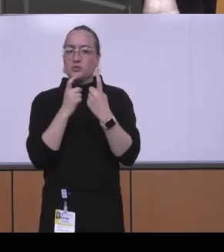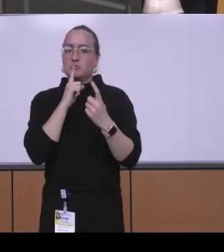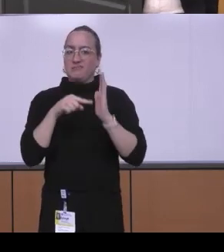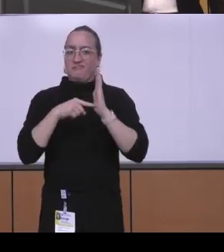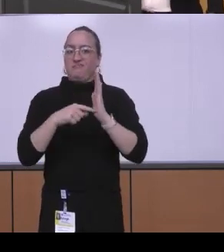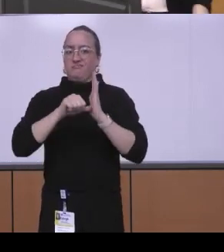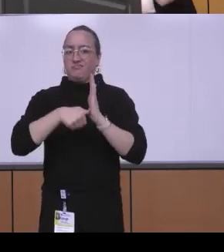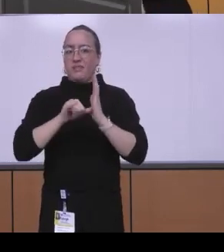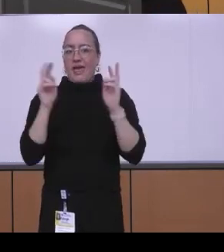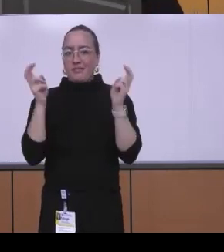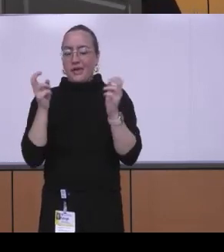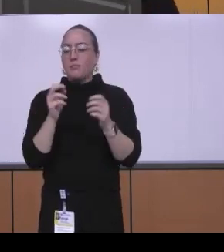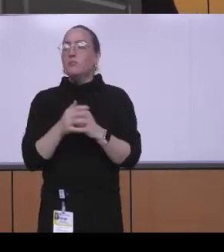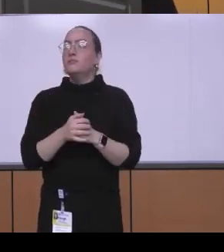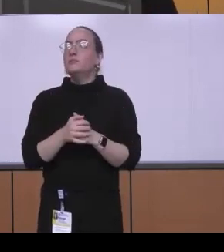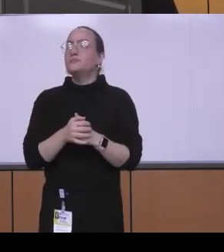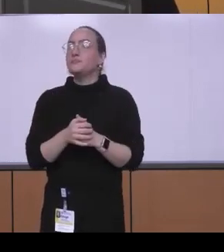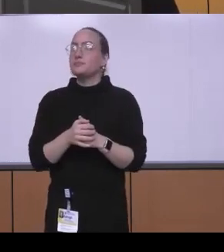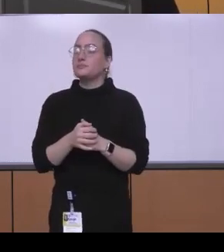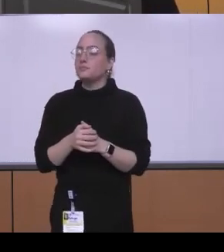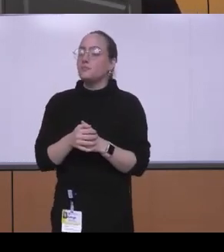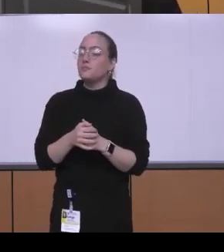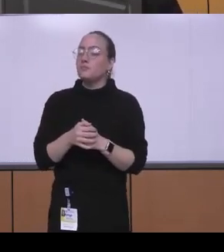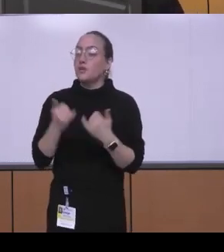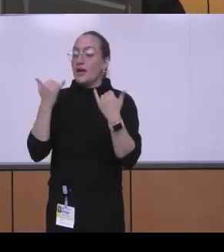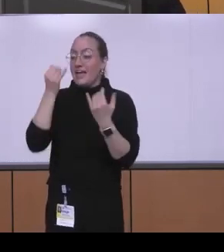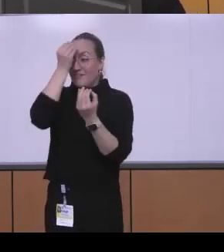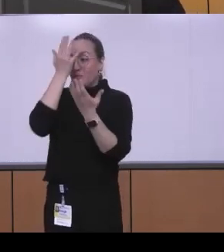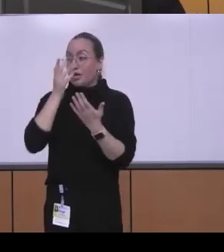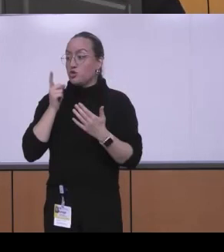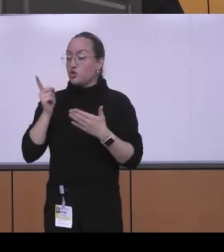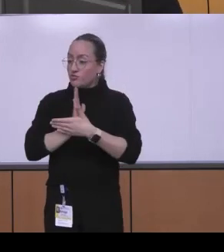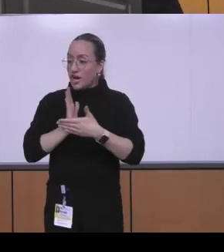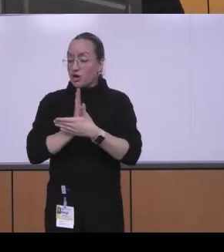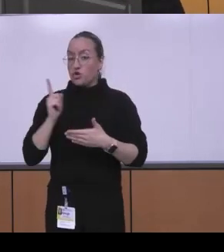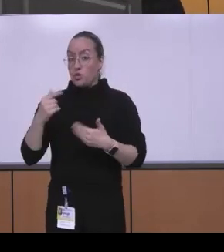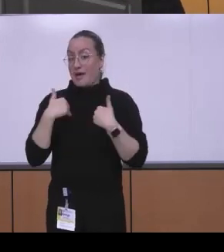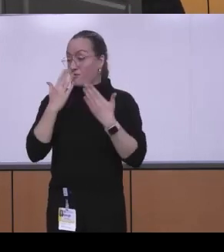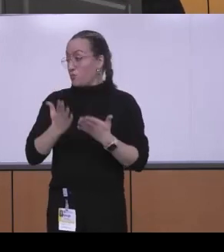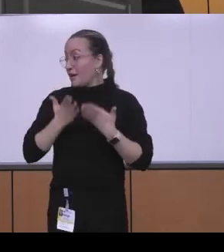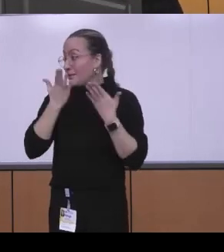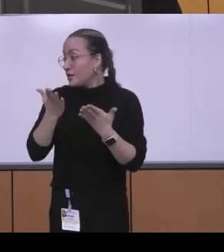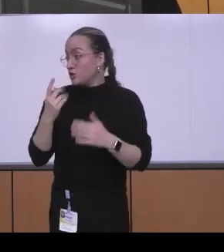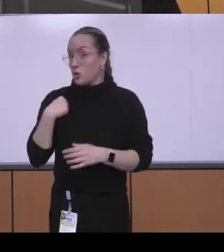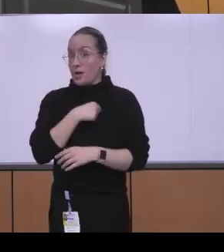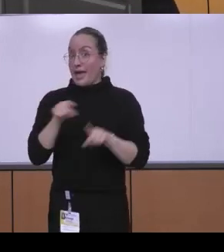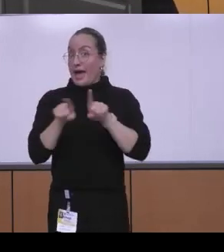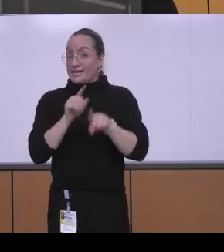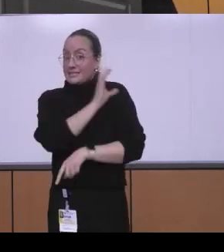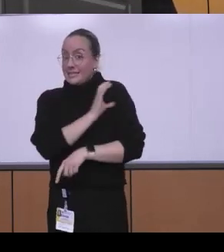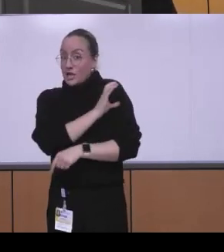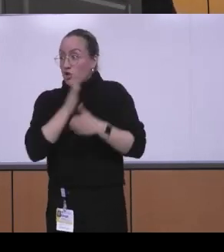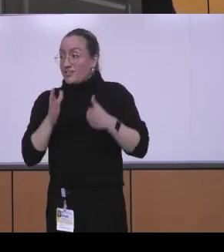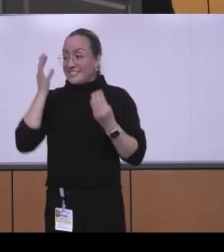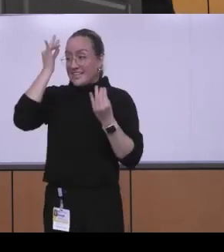on the history that you shared with us today, and frankly, your last several statements, what recommendations do you have for how we as clinicians should be thinking about